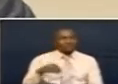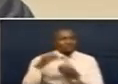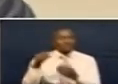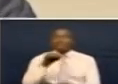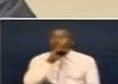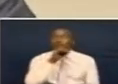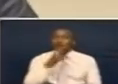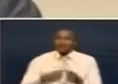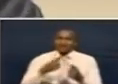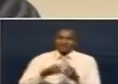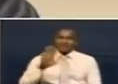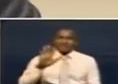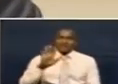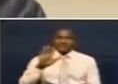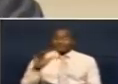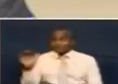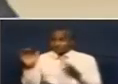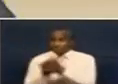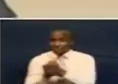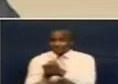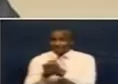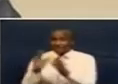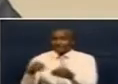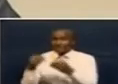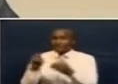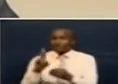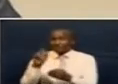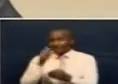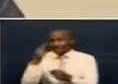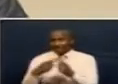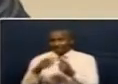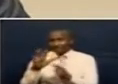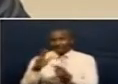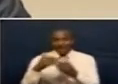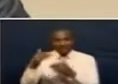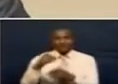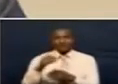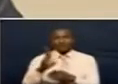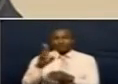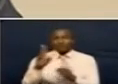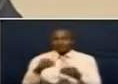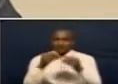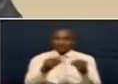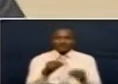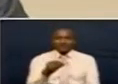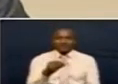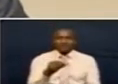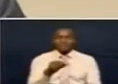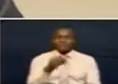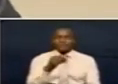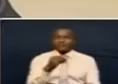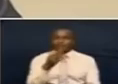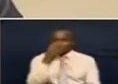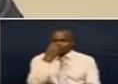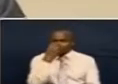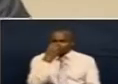5 years. In the arrangement in Jubilee, they are giving Uhuru another 5 years. After Uhuru, they will give William Ruto, my neighbor